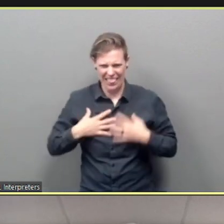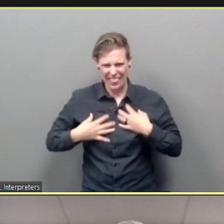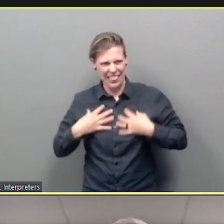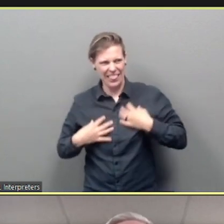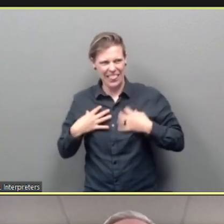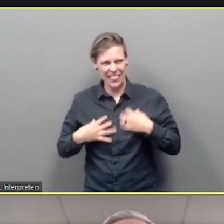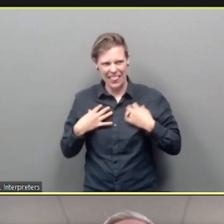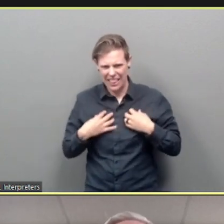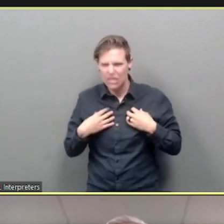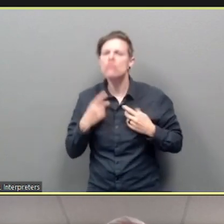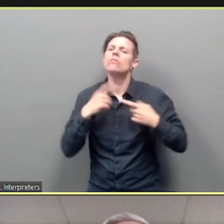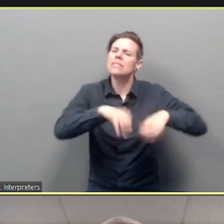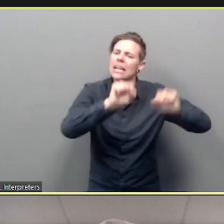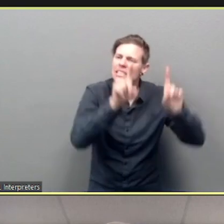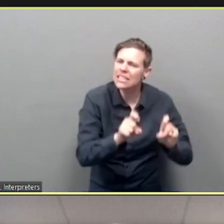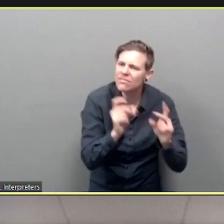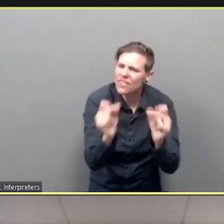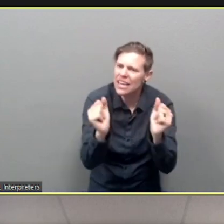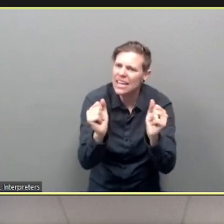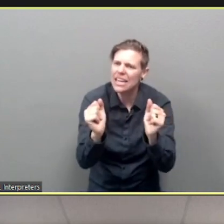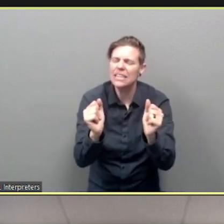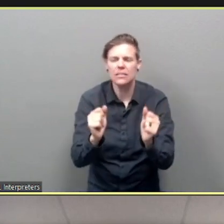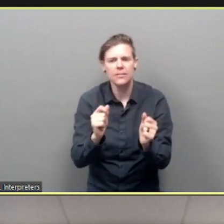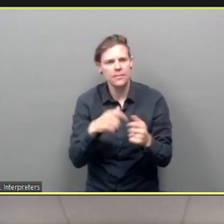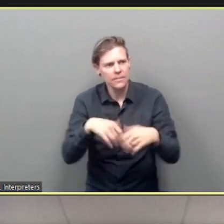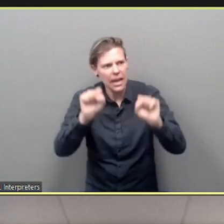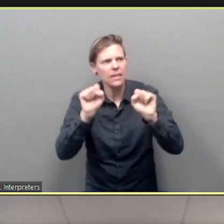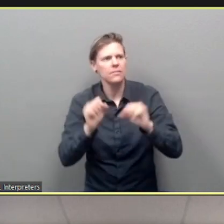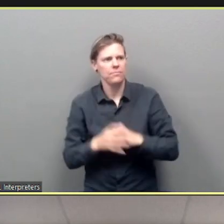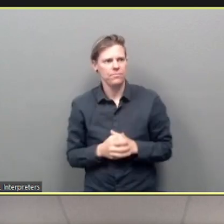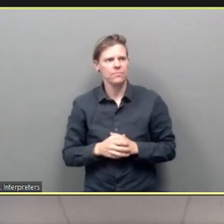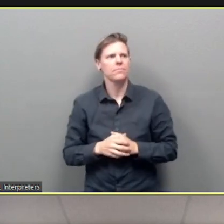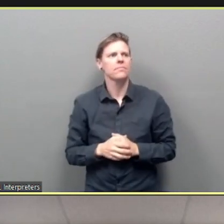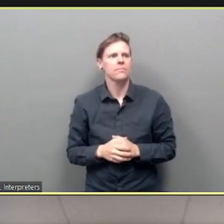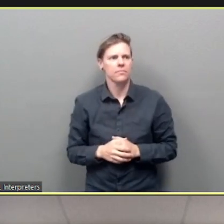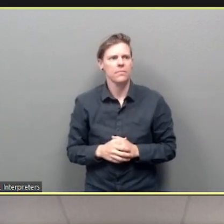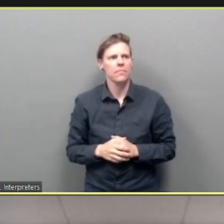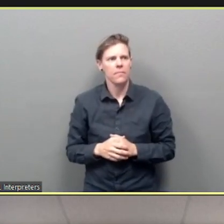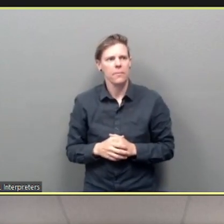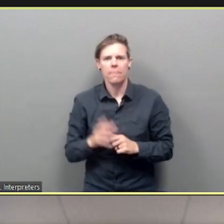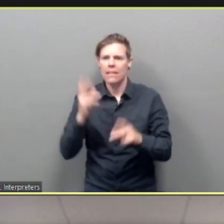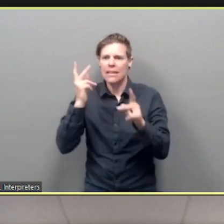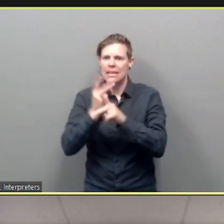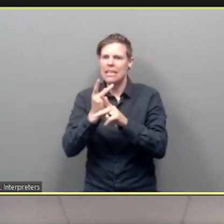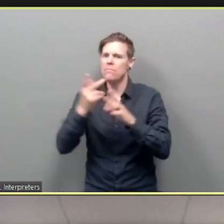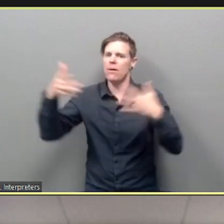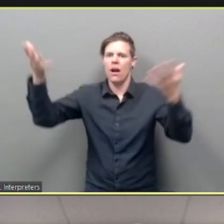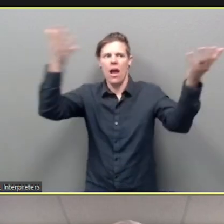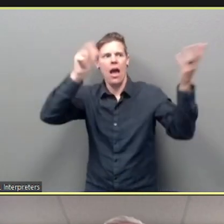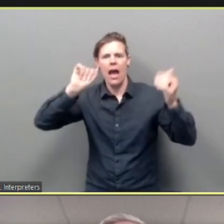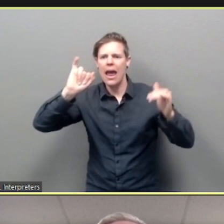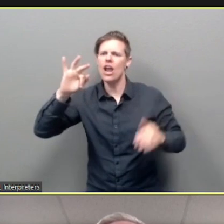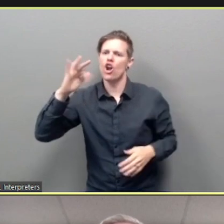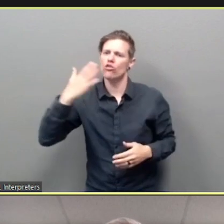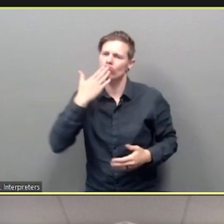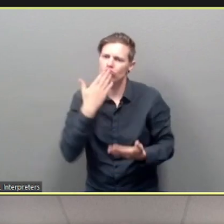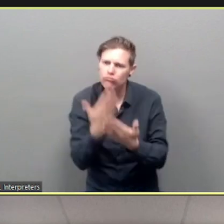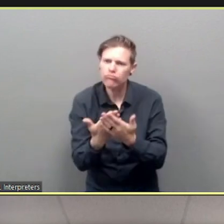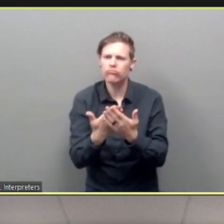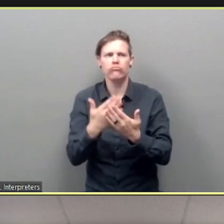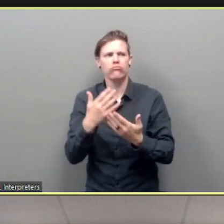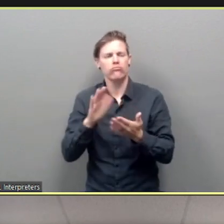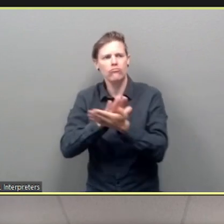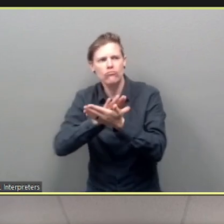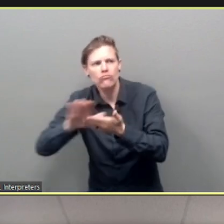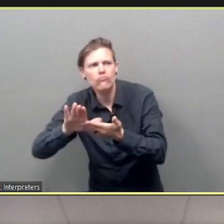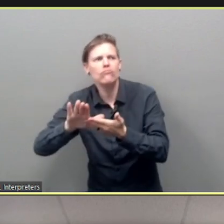time outside. You know, there's the work we do through the state and federal government to support the pandemic response. Of